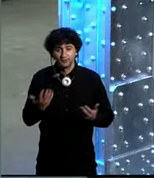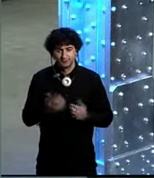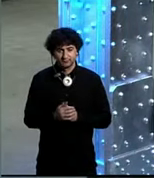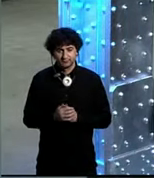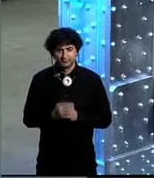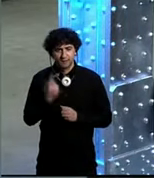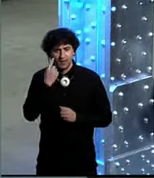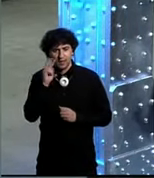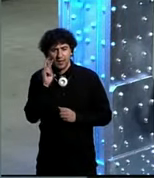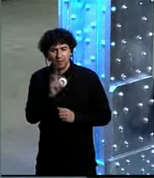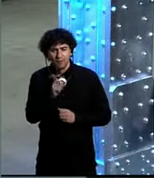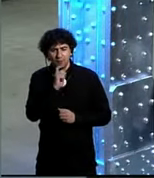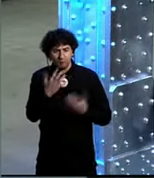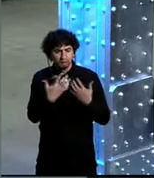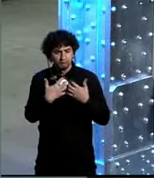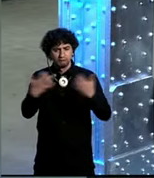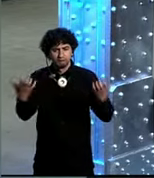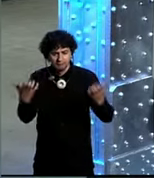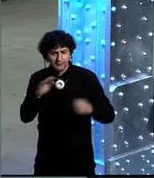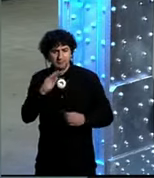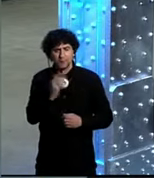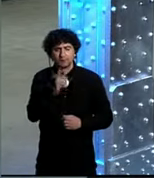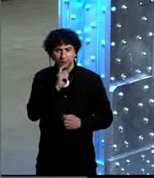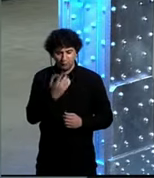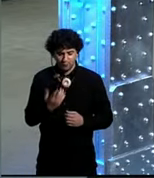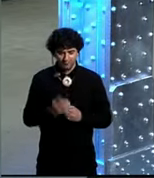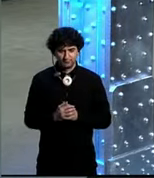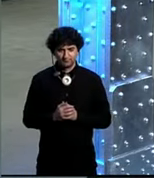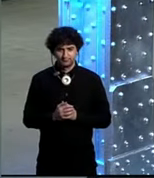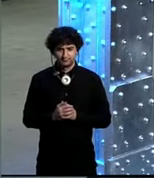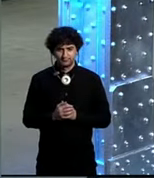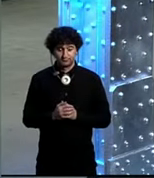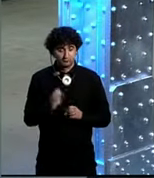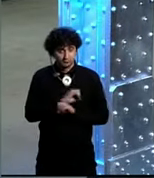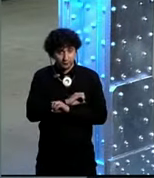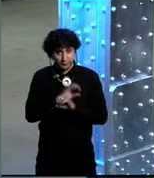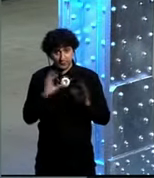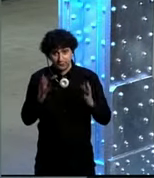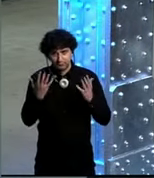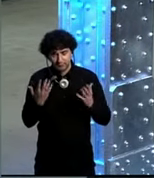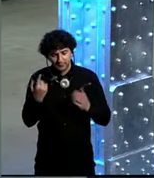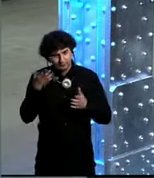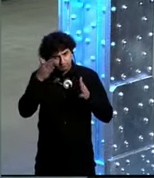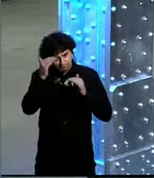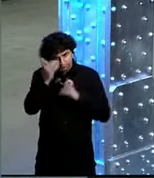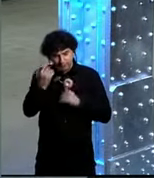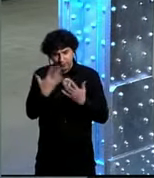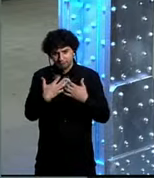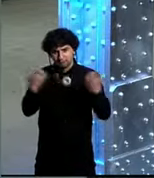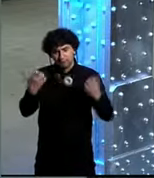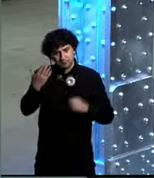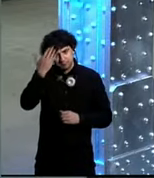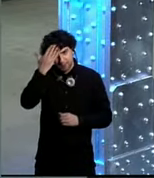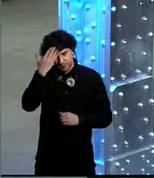one that came from a totally different angle, where the audience is the main part of the financing. Our example is